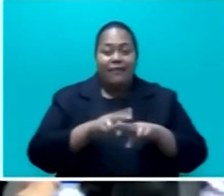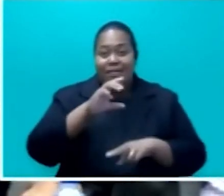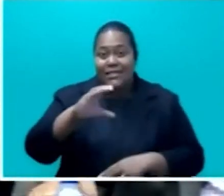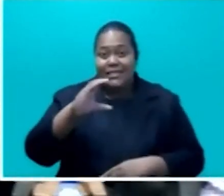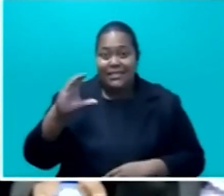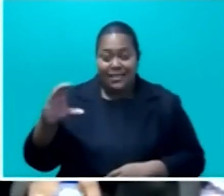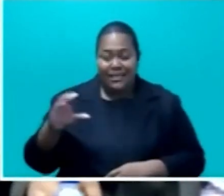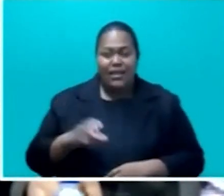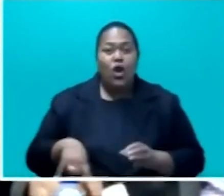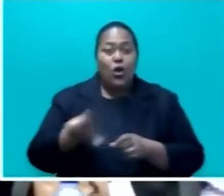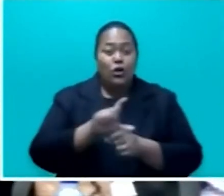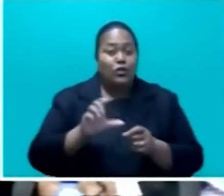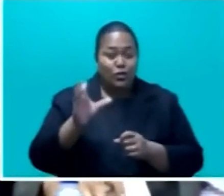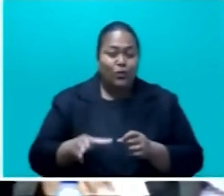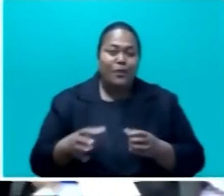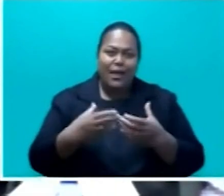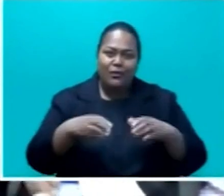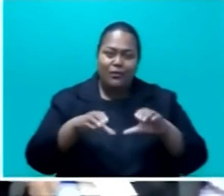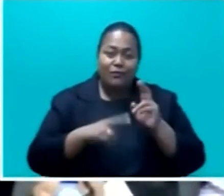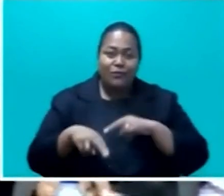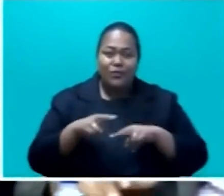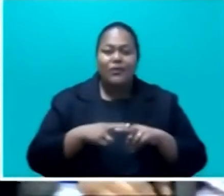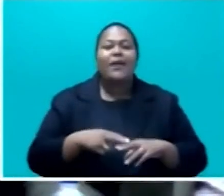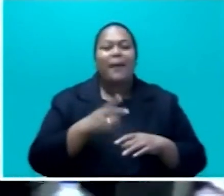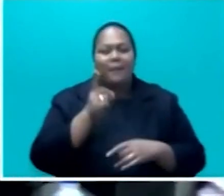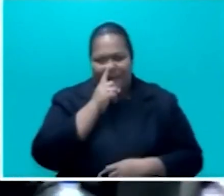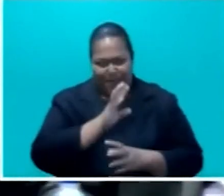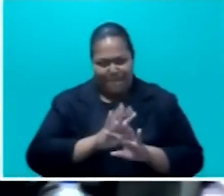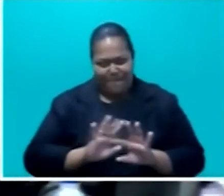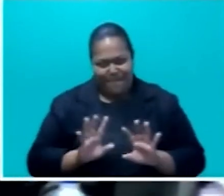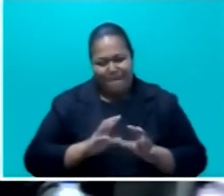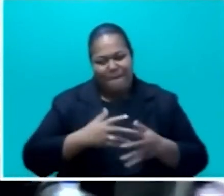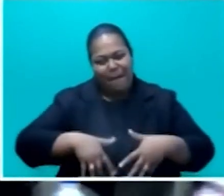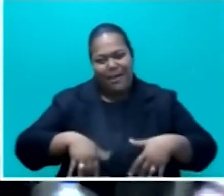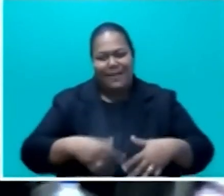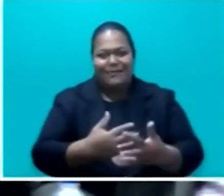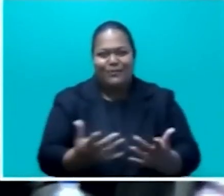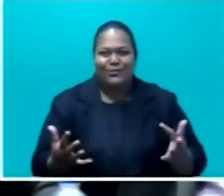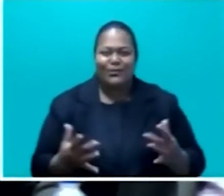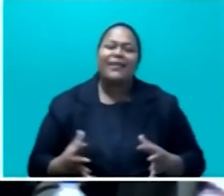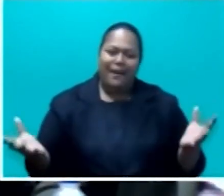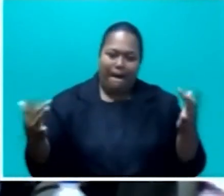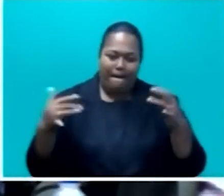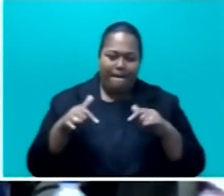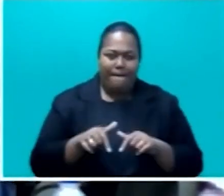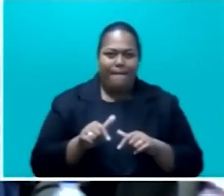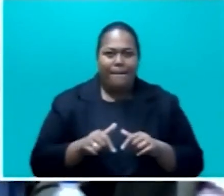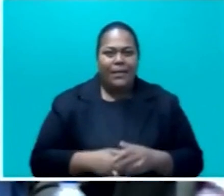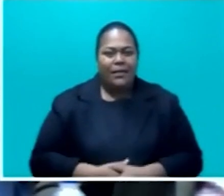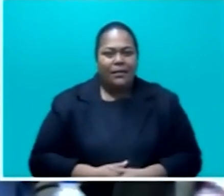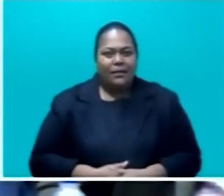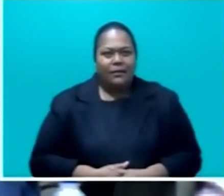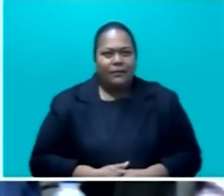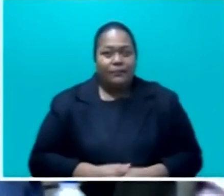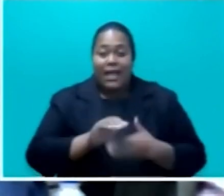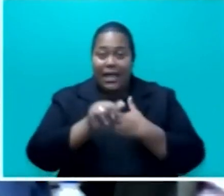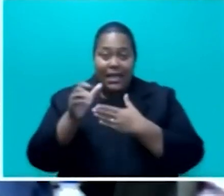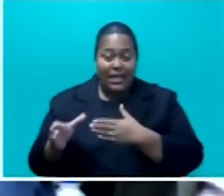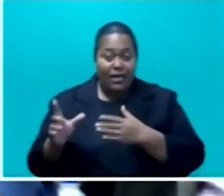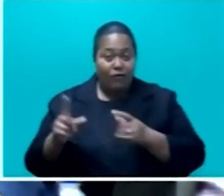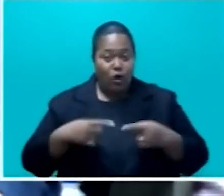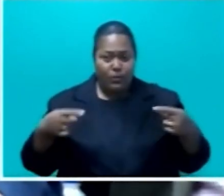Consumer Council of Fiji, and members of the public. Mr. Speaker, sir, if I recall correctly, the leader of the opposition in his